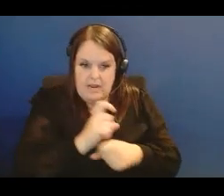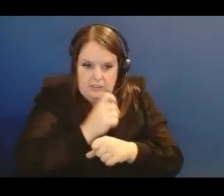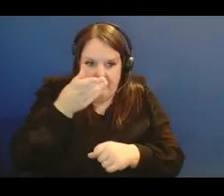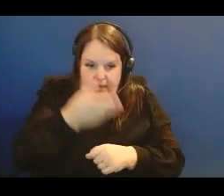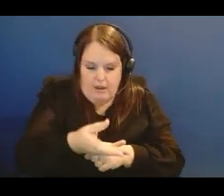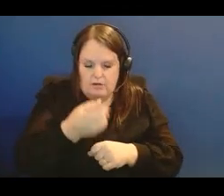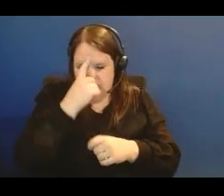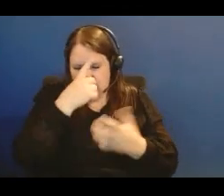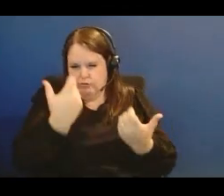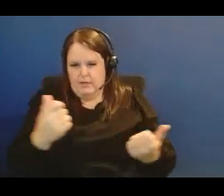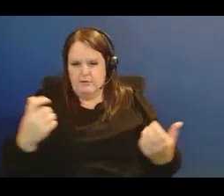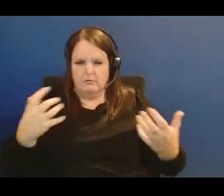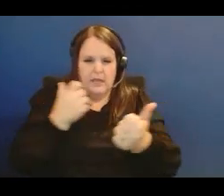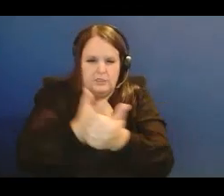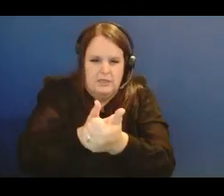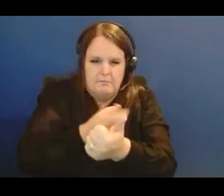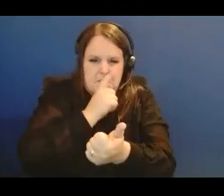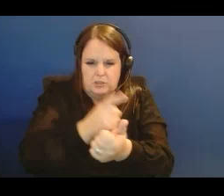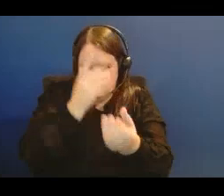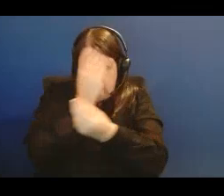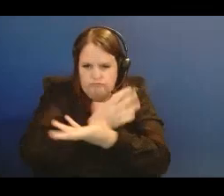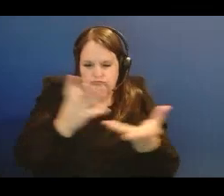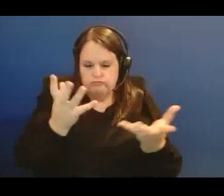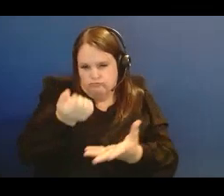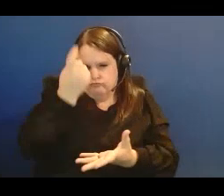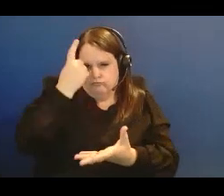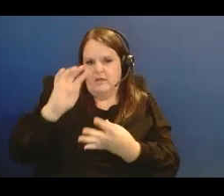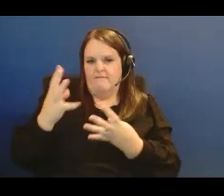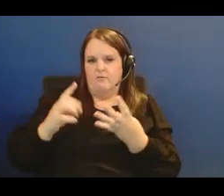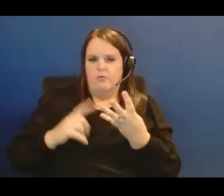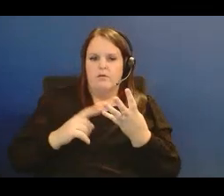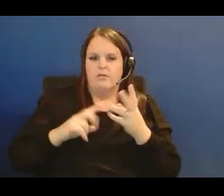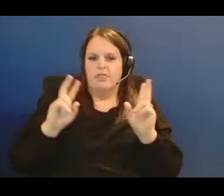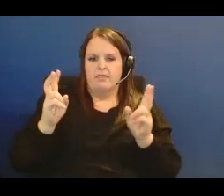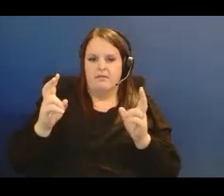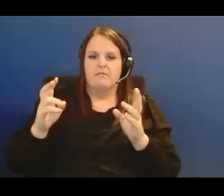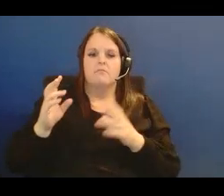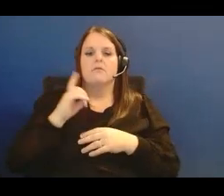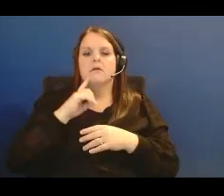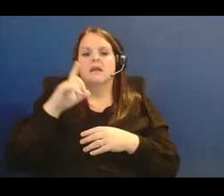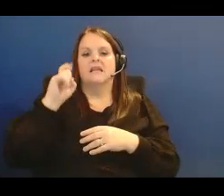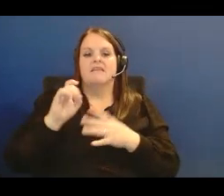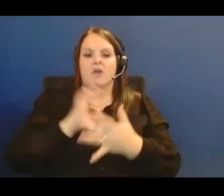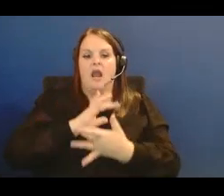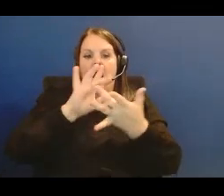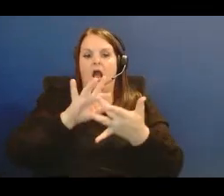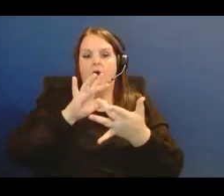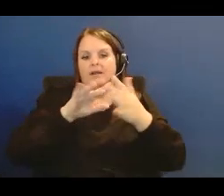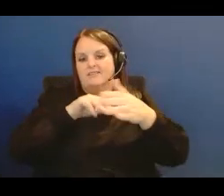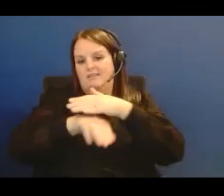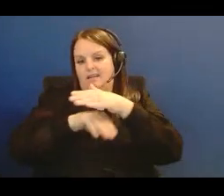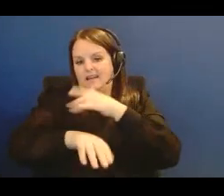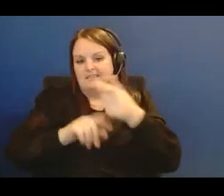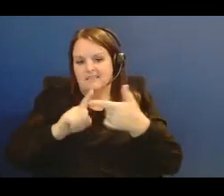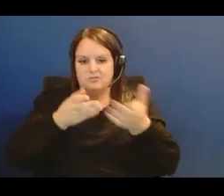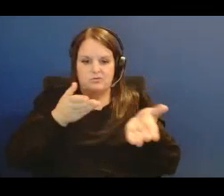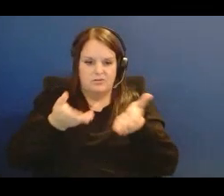The fourth particular area that they identified as a theme was the need for outreach and access to